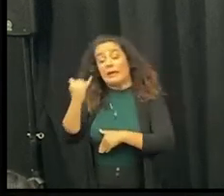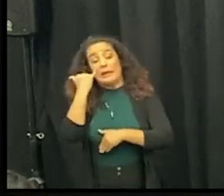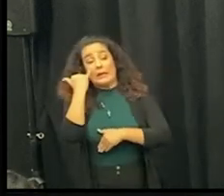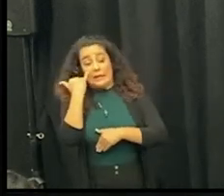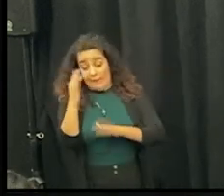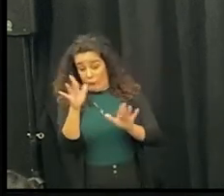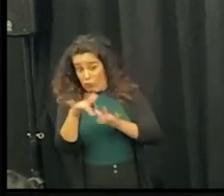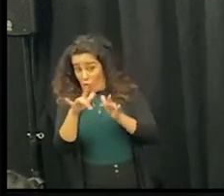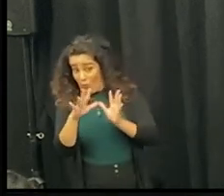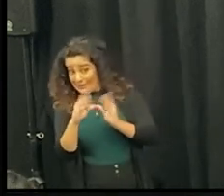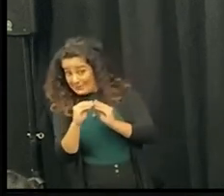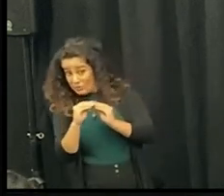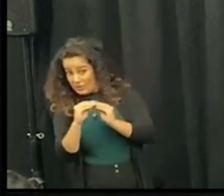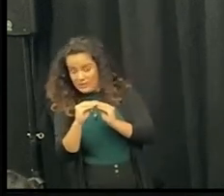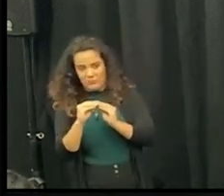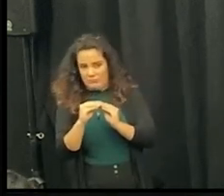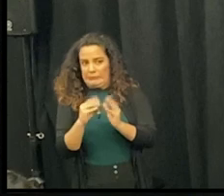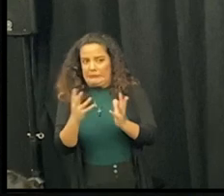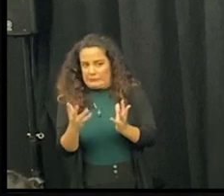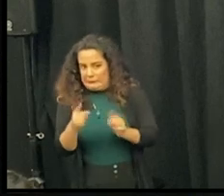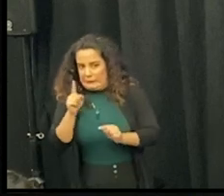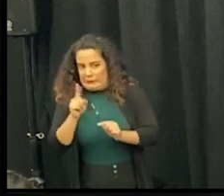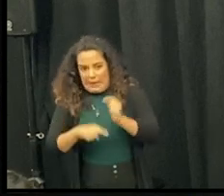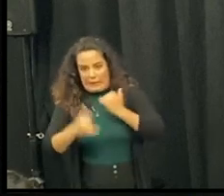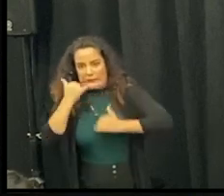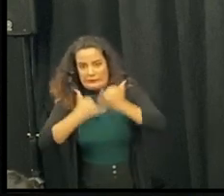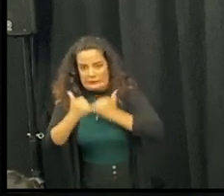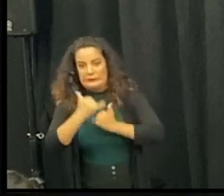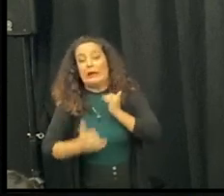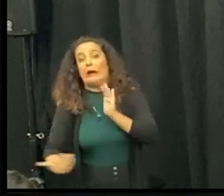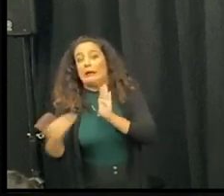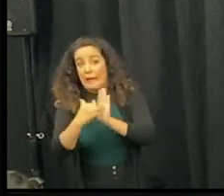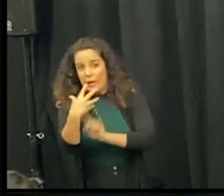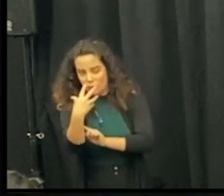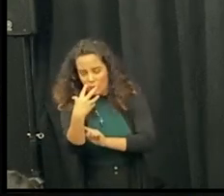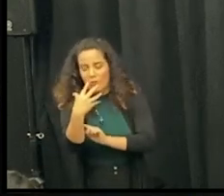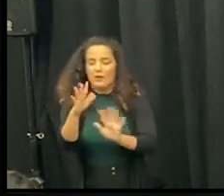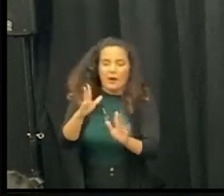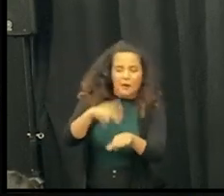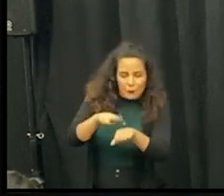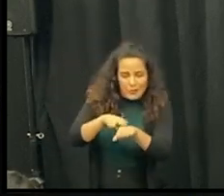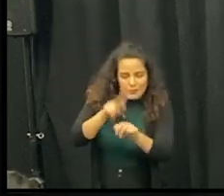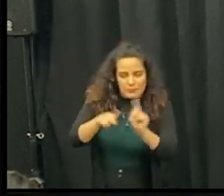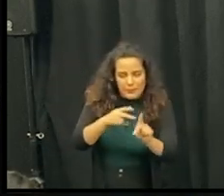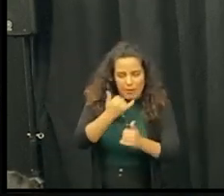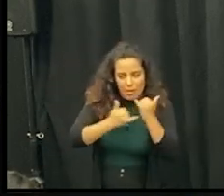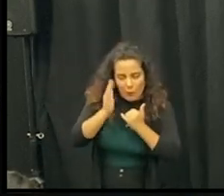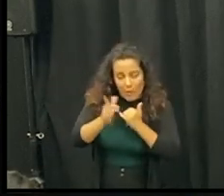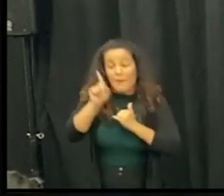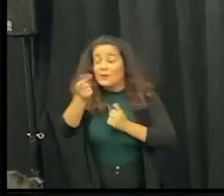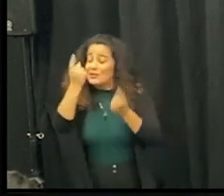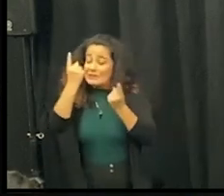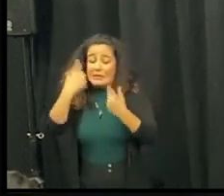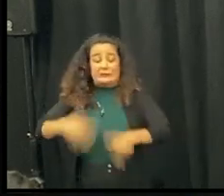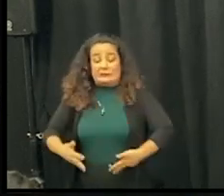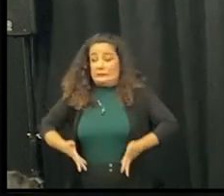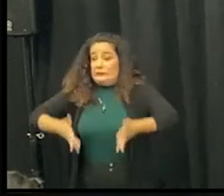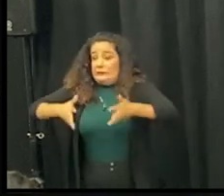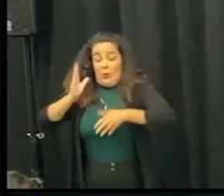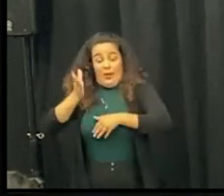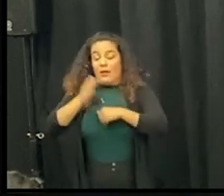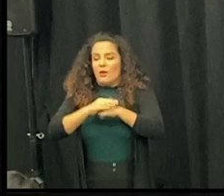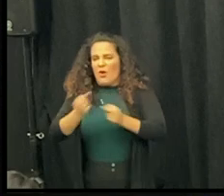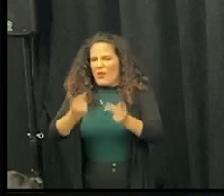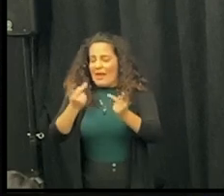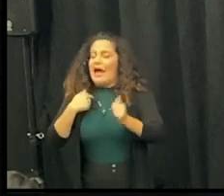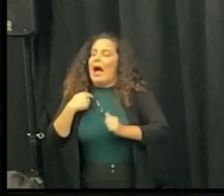and there's no room for error and you cannot make mistakes, of course everyone makes mistakes, but really the pressure is very high, mm-hmm. I'm gonna hire people that